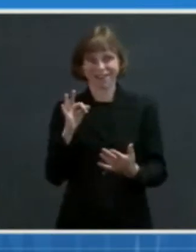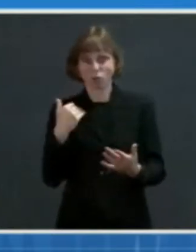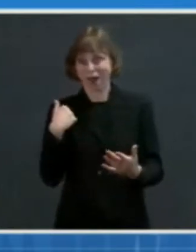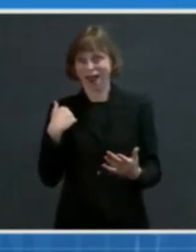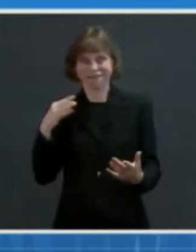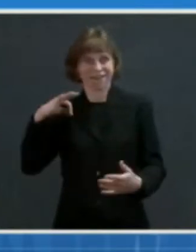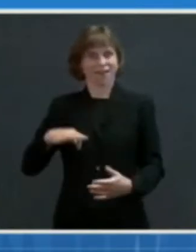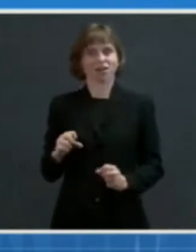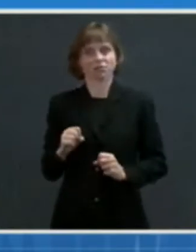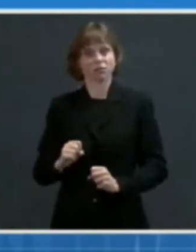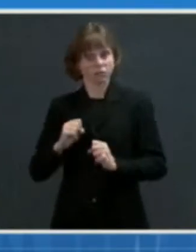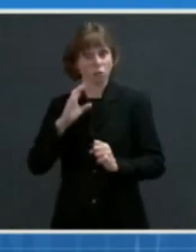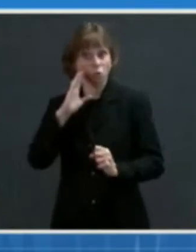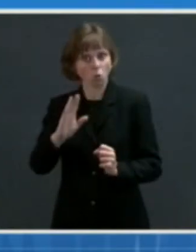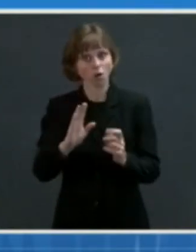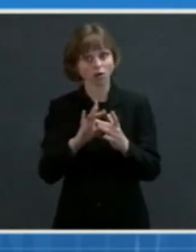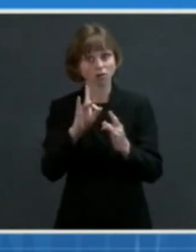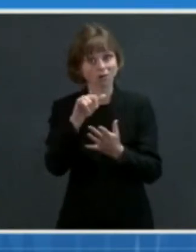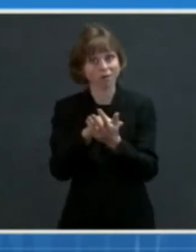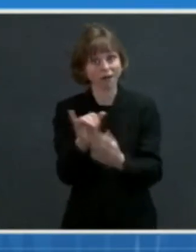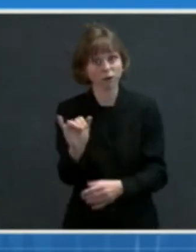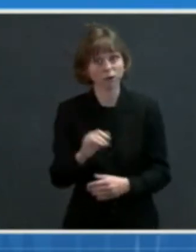came together.